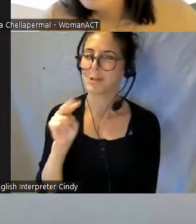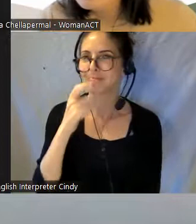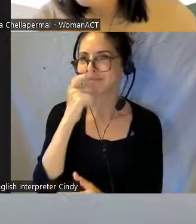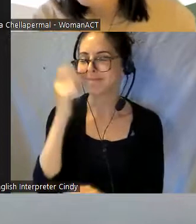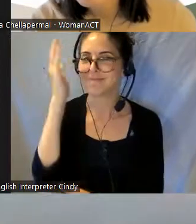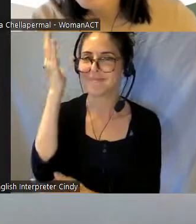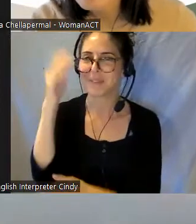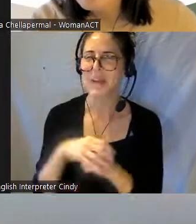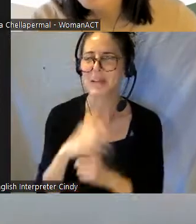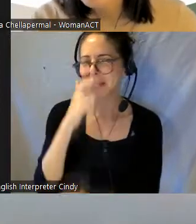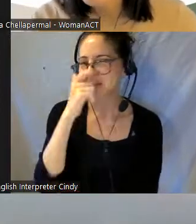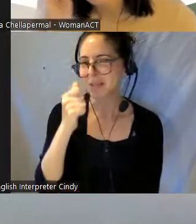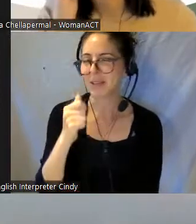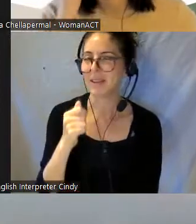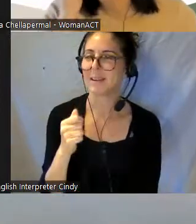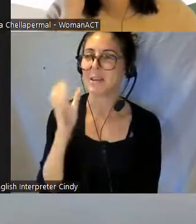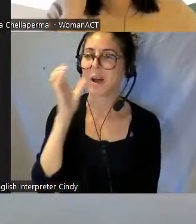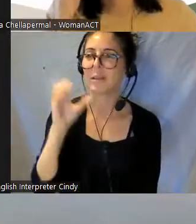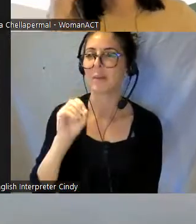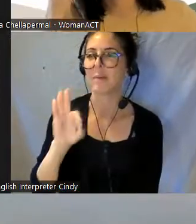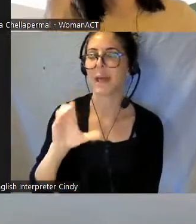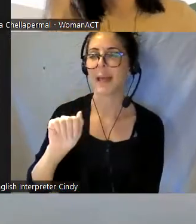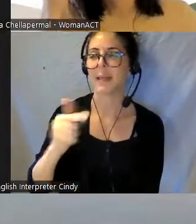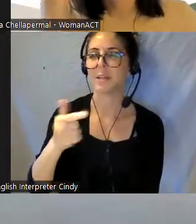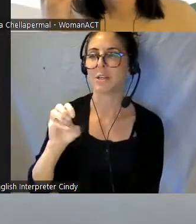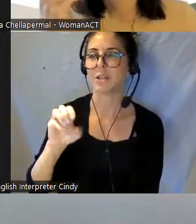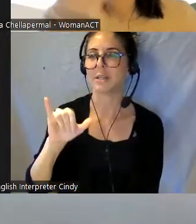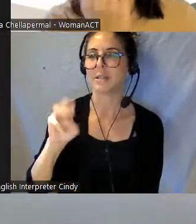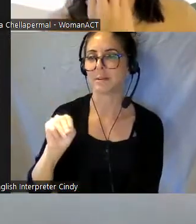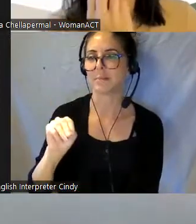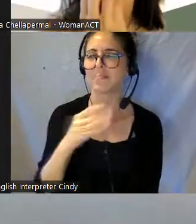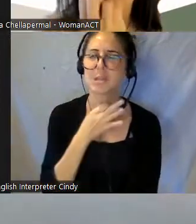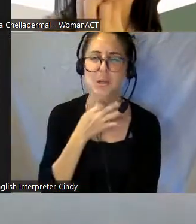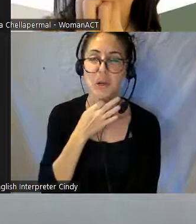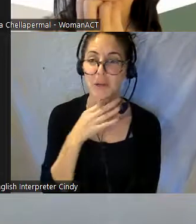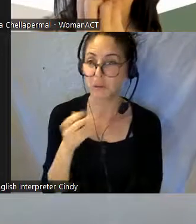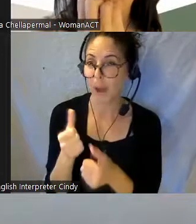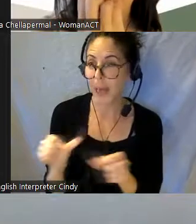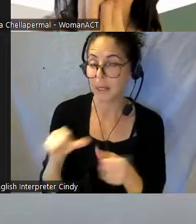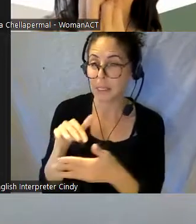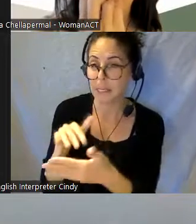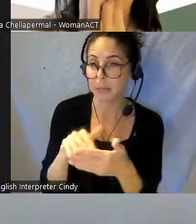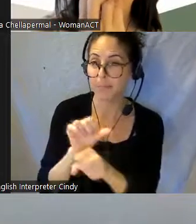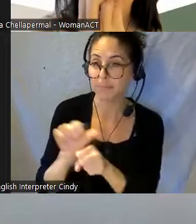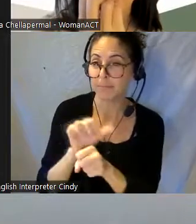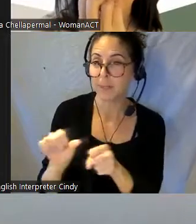issue around ageism came up. And I just wondered, is there any work being done to address the issue of ageism